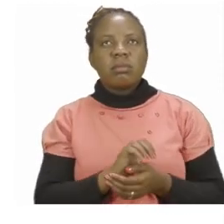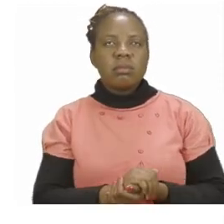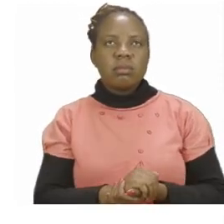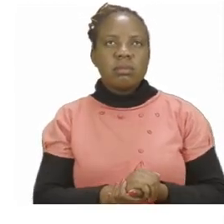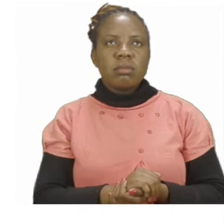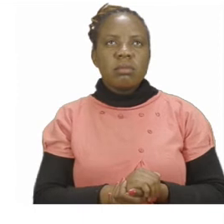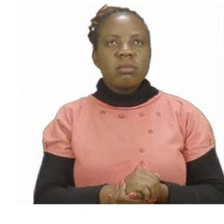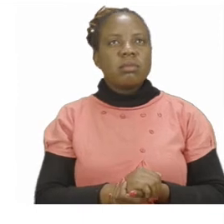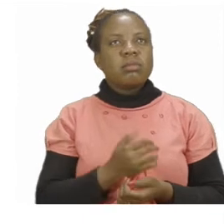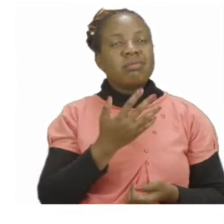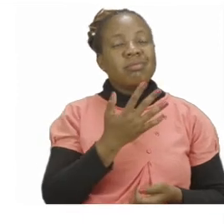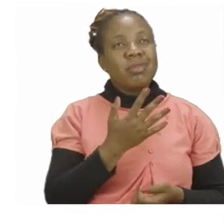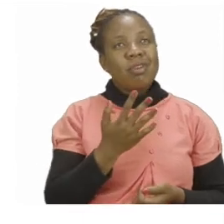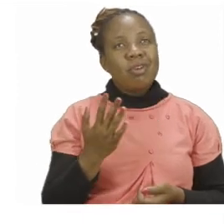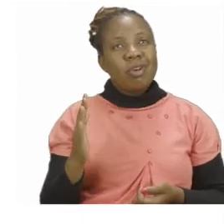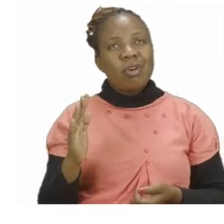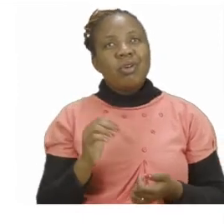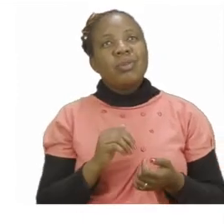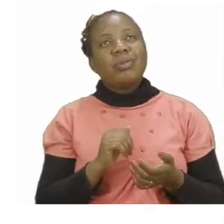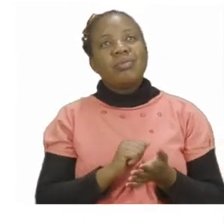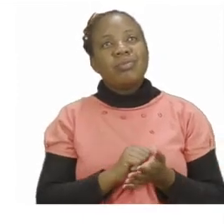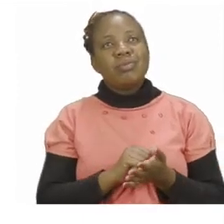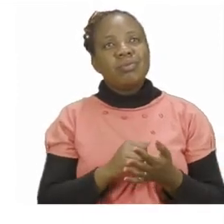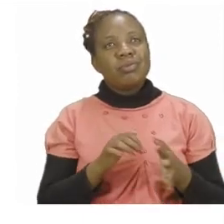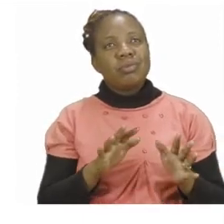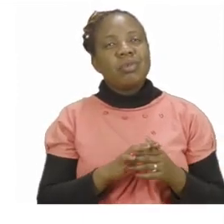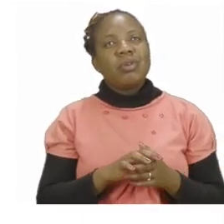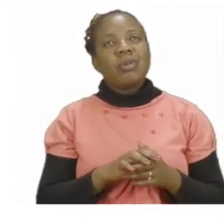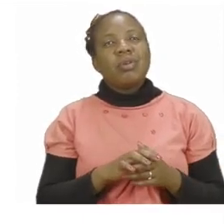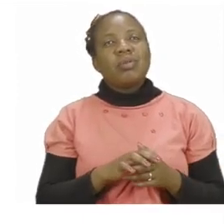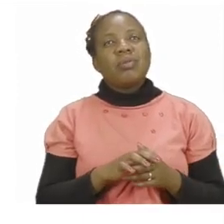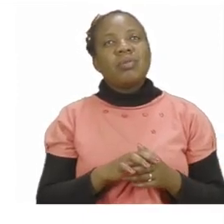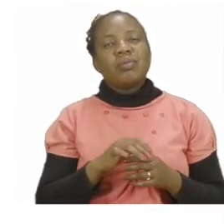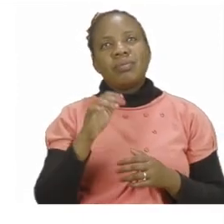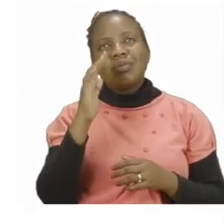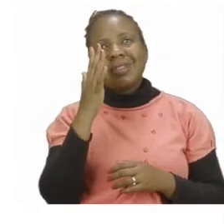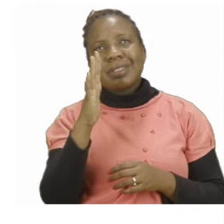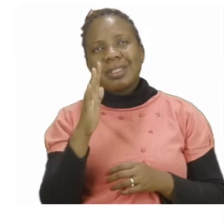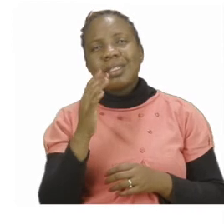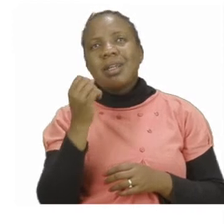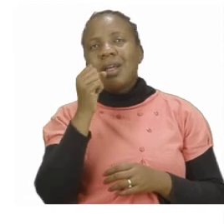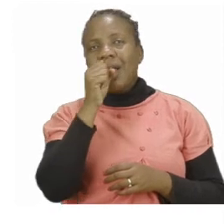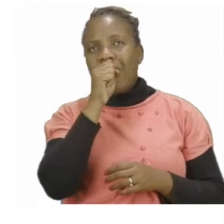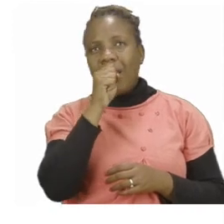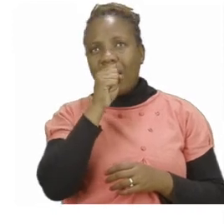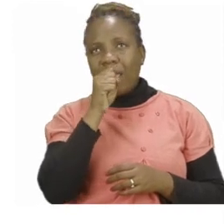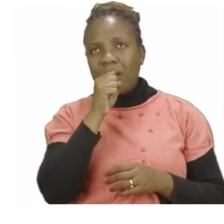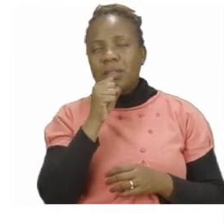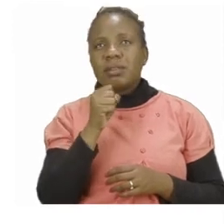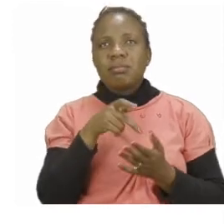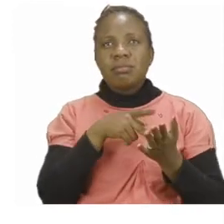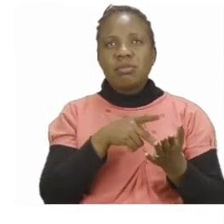the items are given to you there, the play area, the trash can, park bench, ice cream,